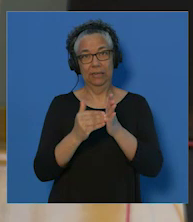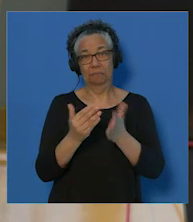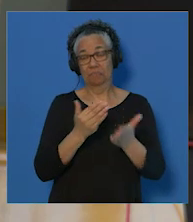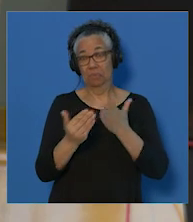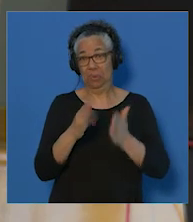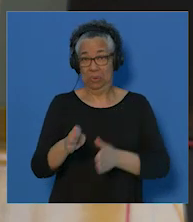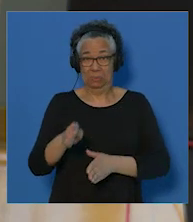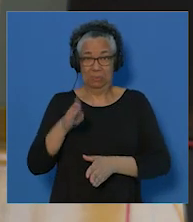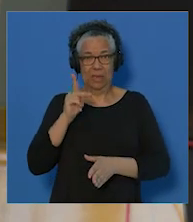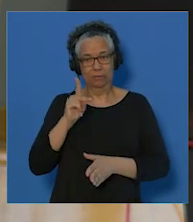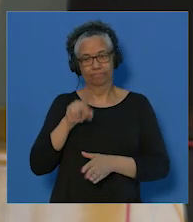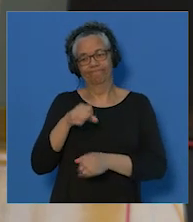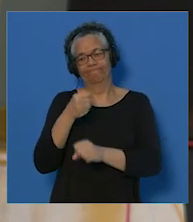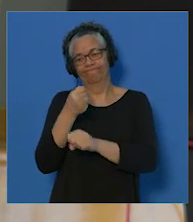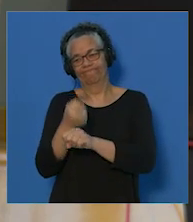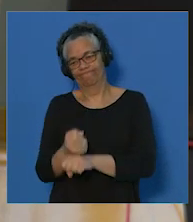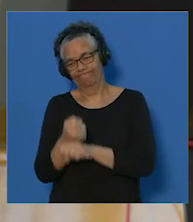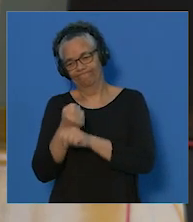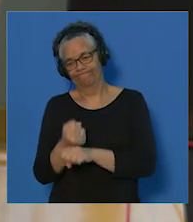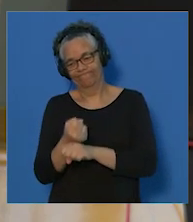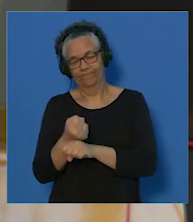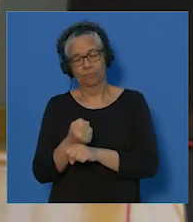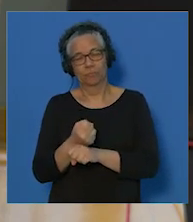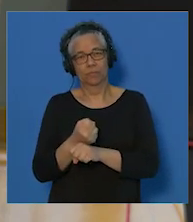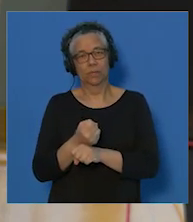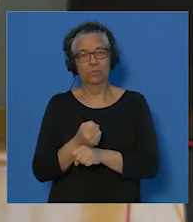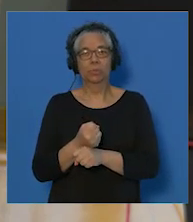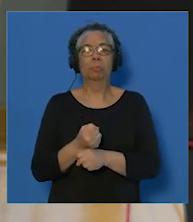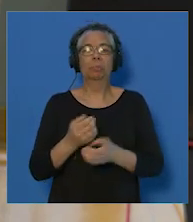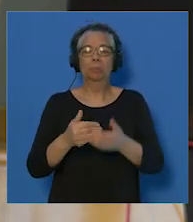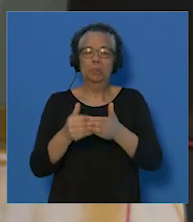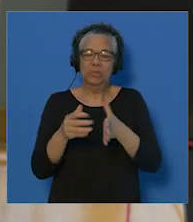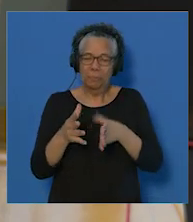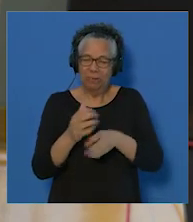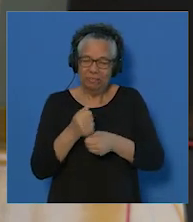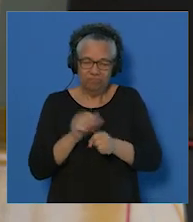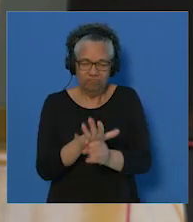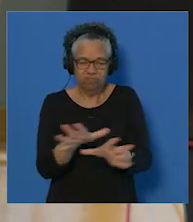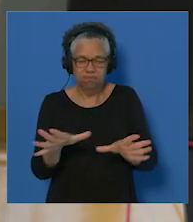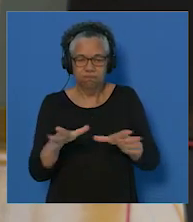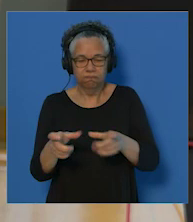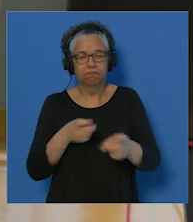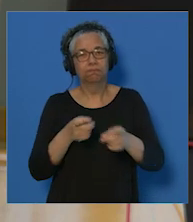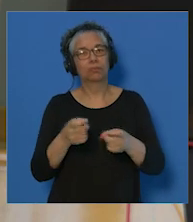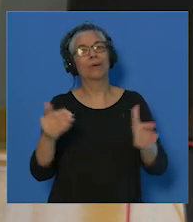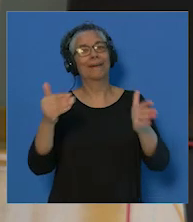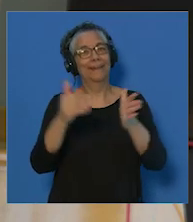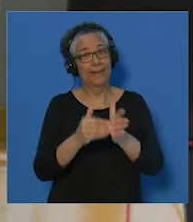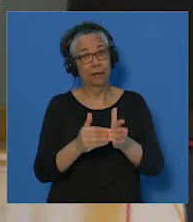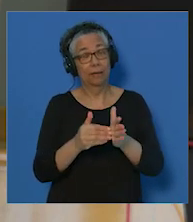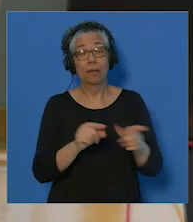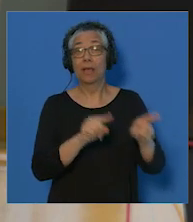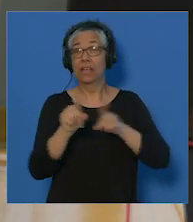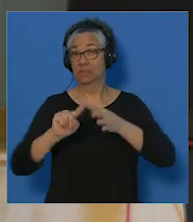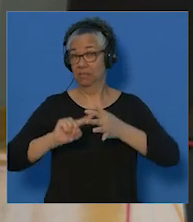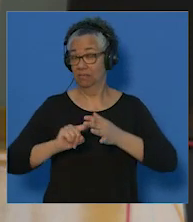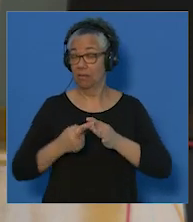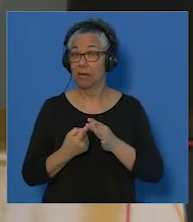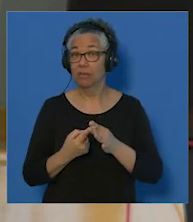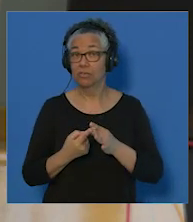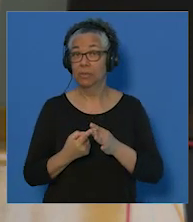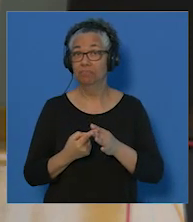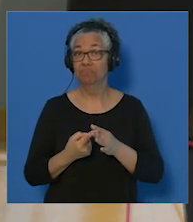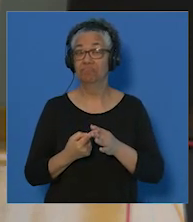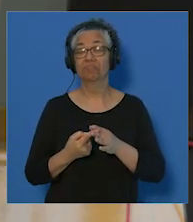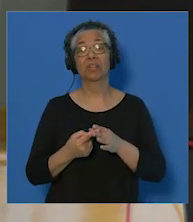return to the shelter in place to bring COVID under control once again. As we start to remove our